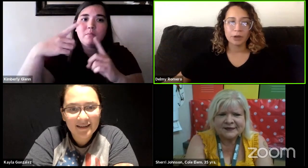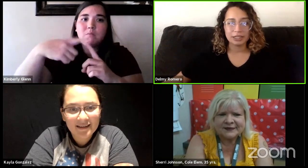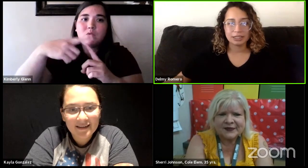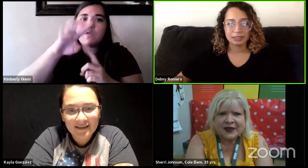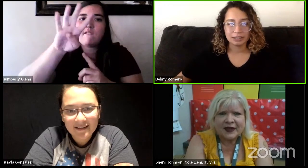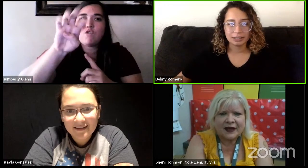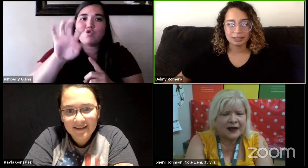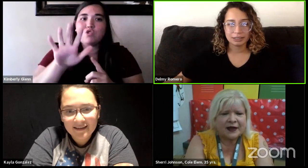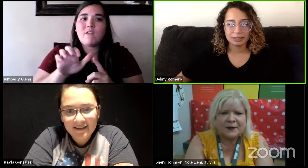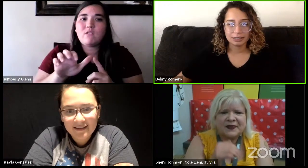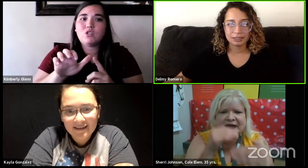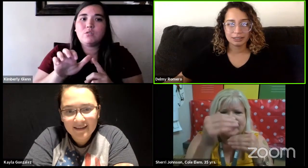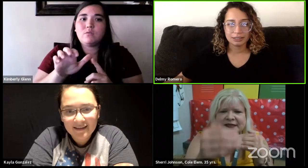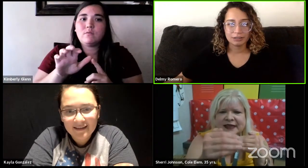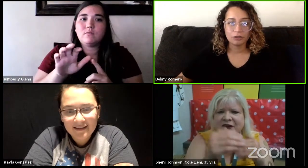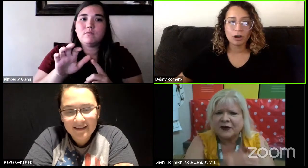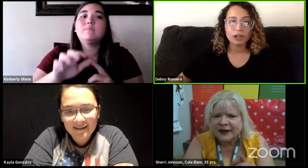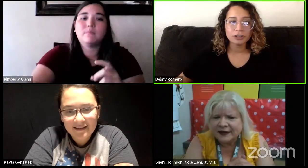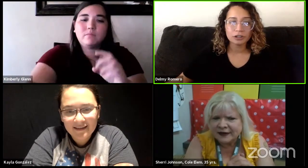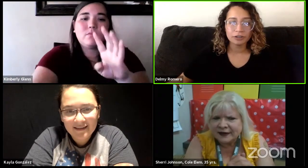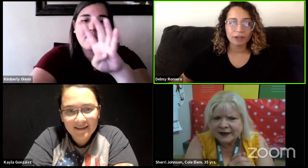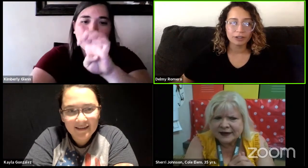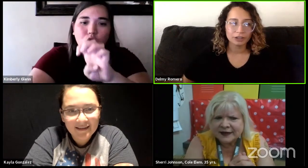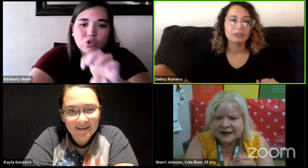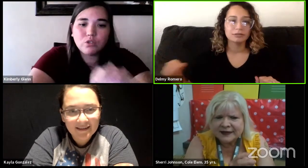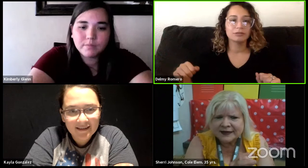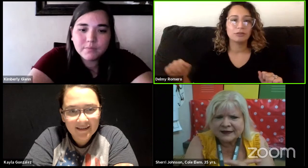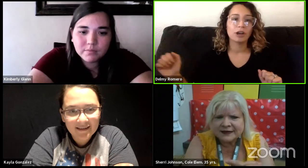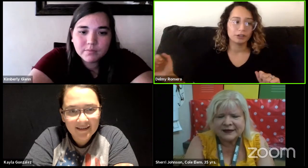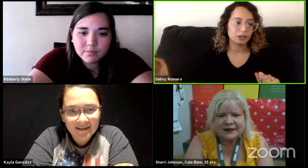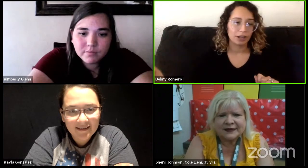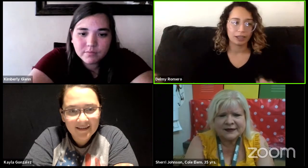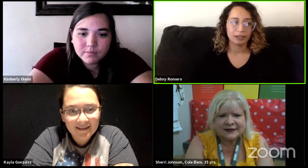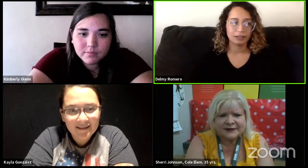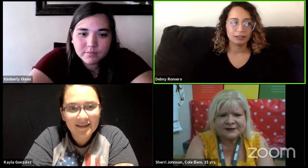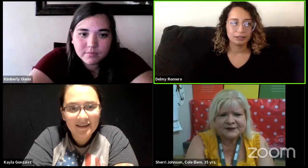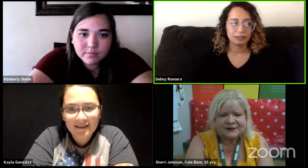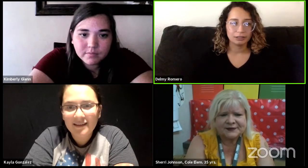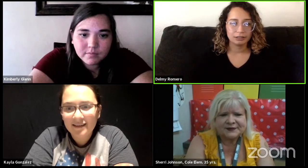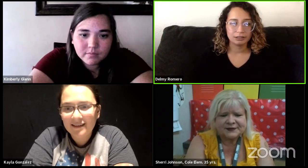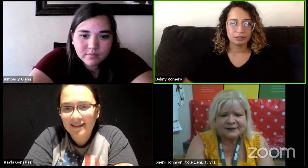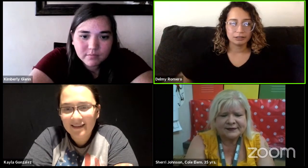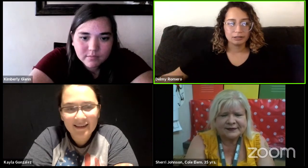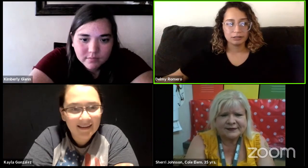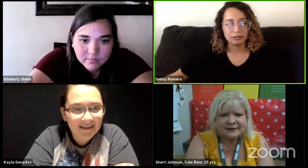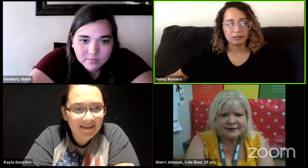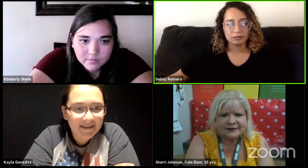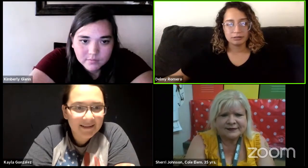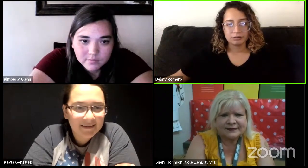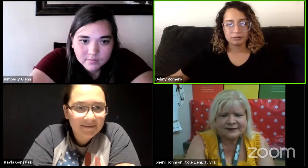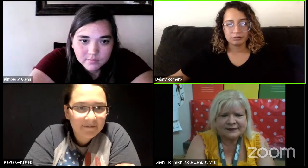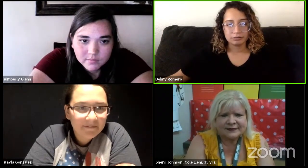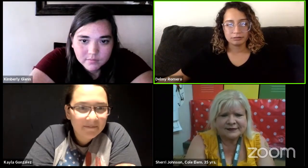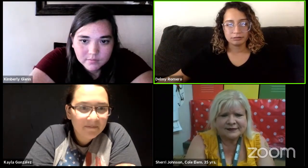How many points? The next category. 400, okay.